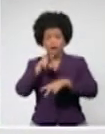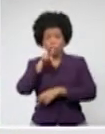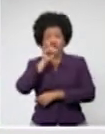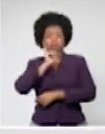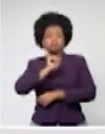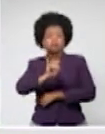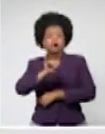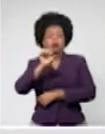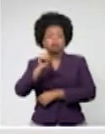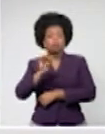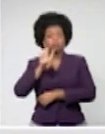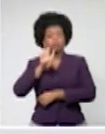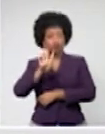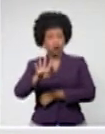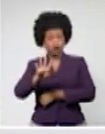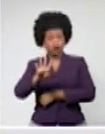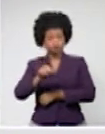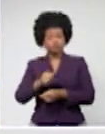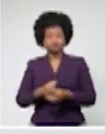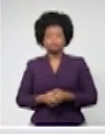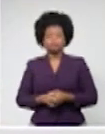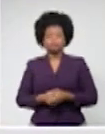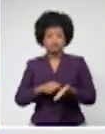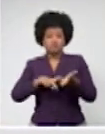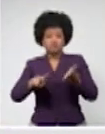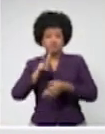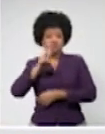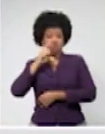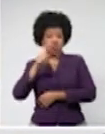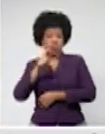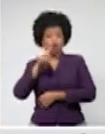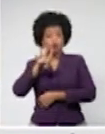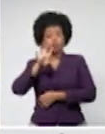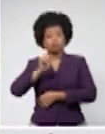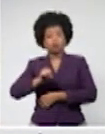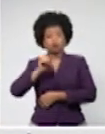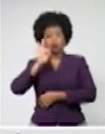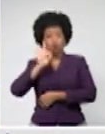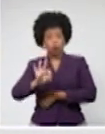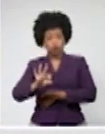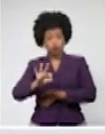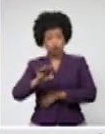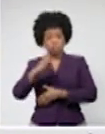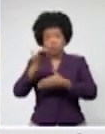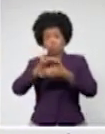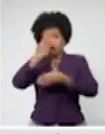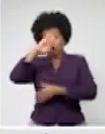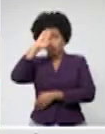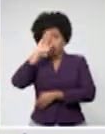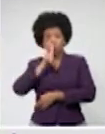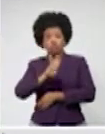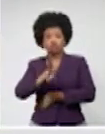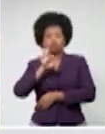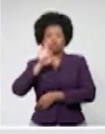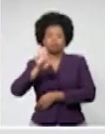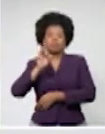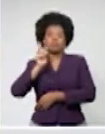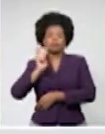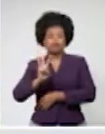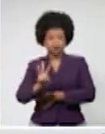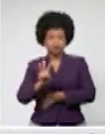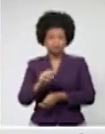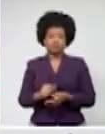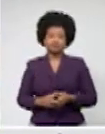Center, 429, at Hermanos Amejeiras Hospital, 313, and at the Laboratory of the Civil